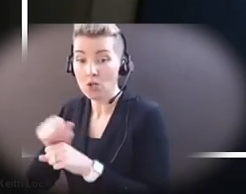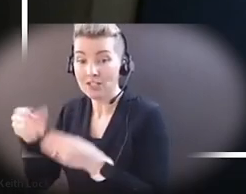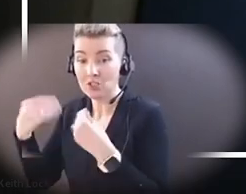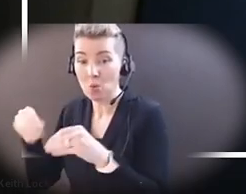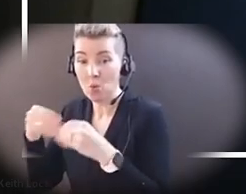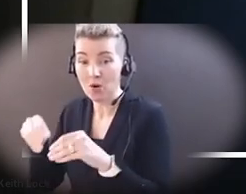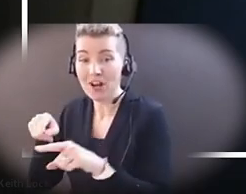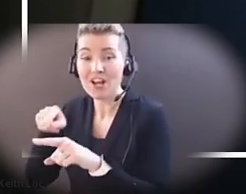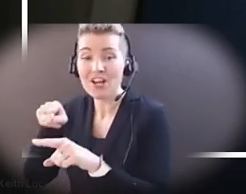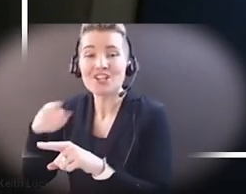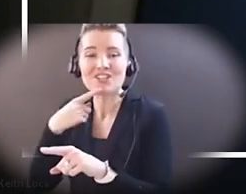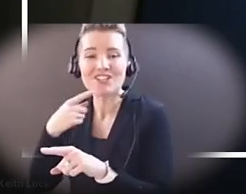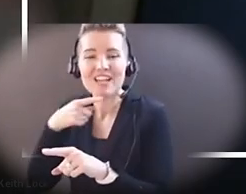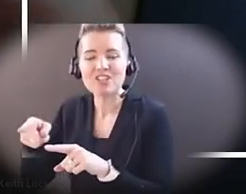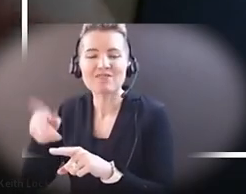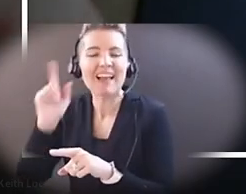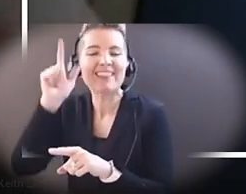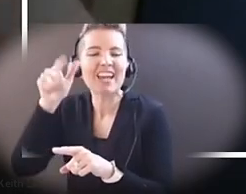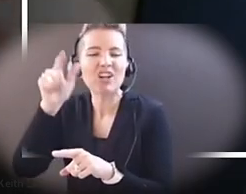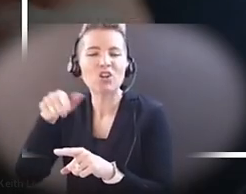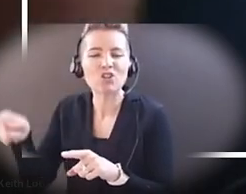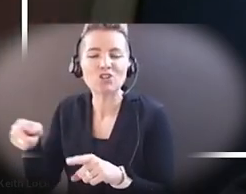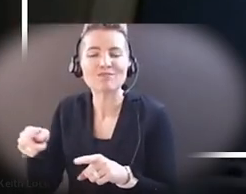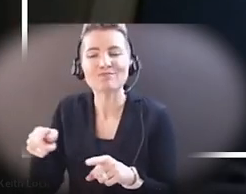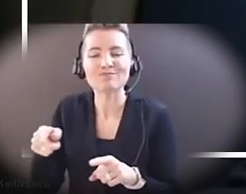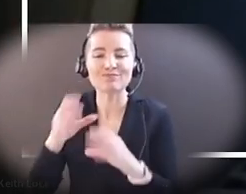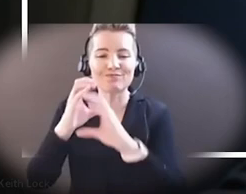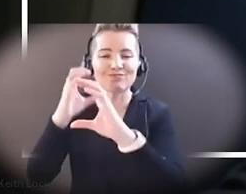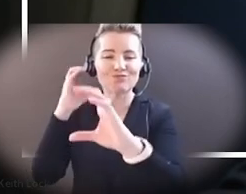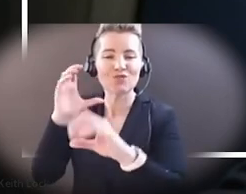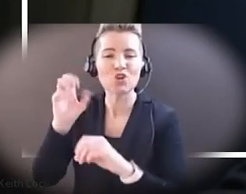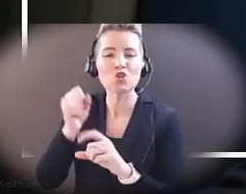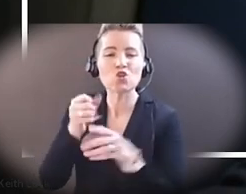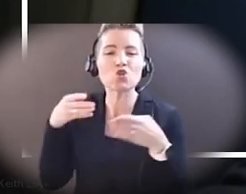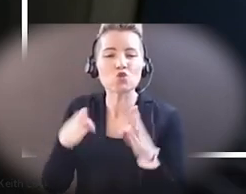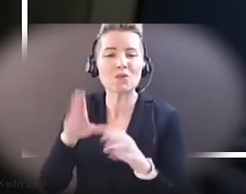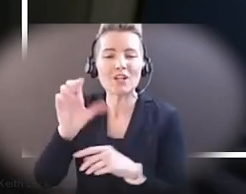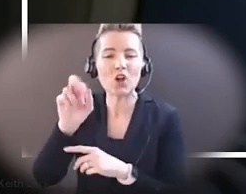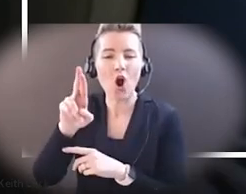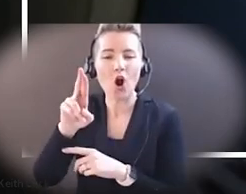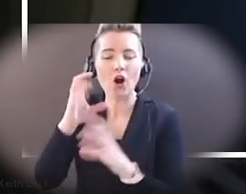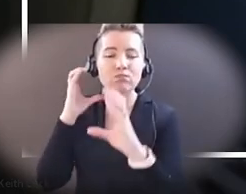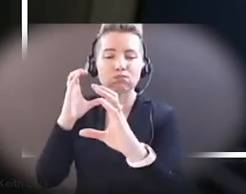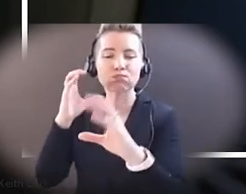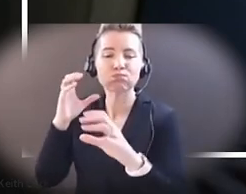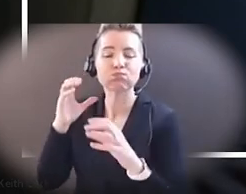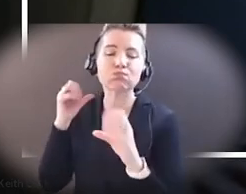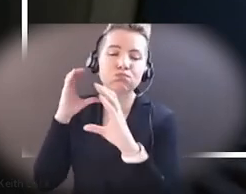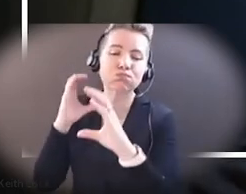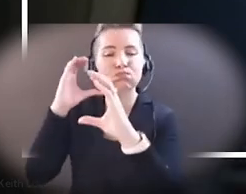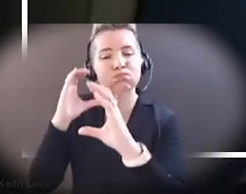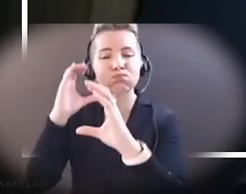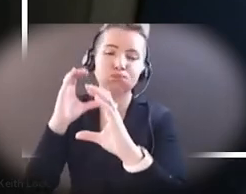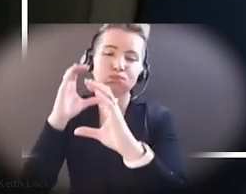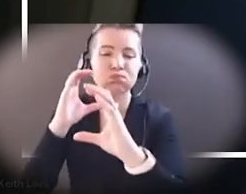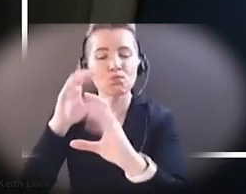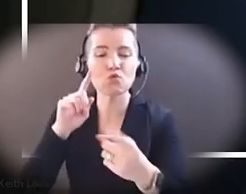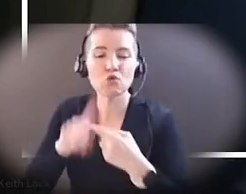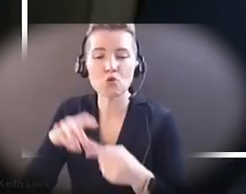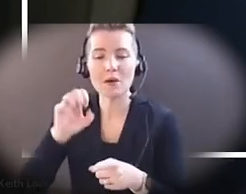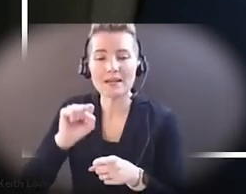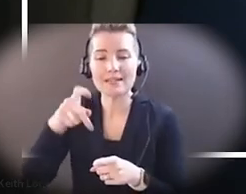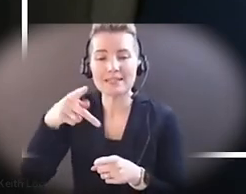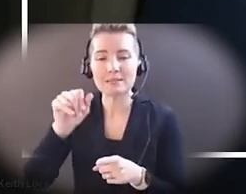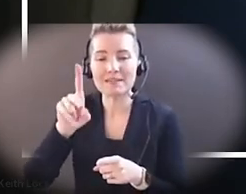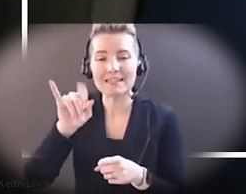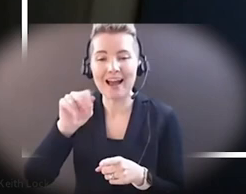was riding on the streetcar, on the Dundas streetcar going near Spadina, which was a Jewish area at the time. And then she